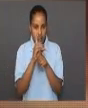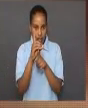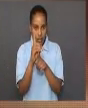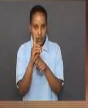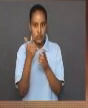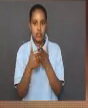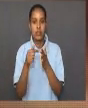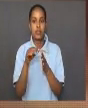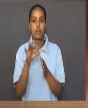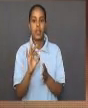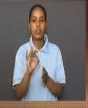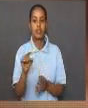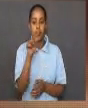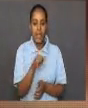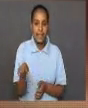it spins.